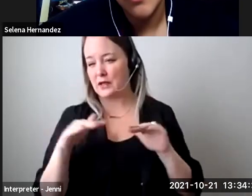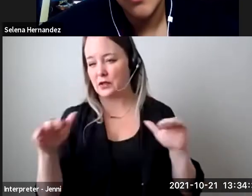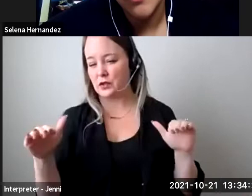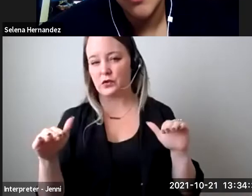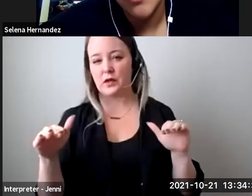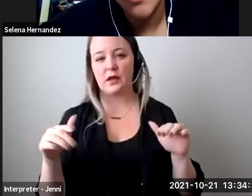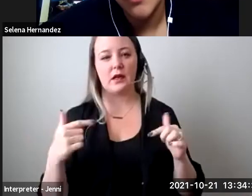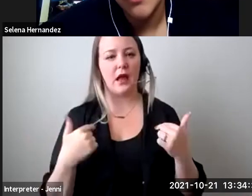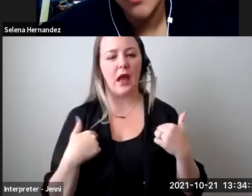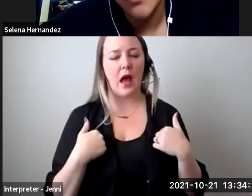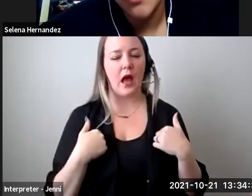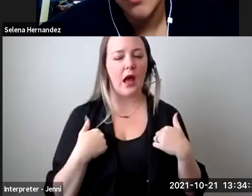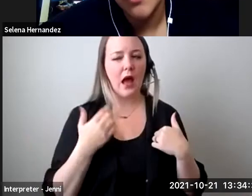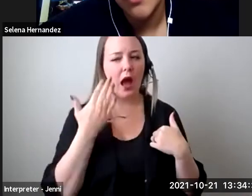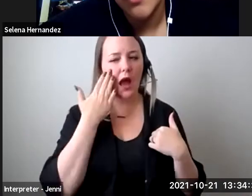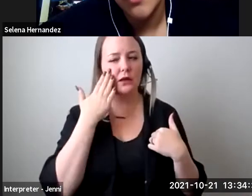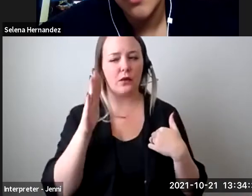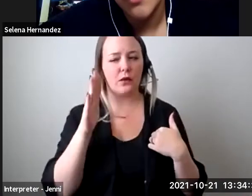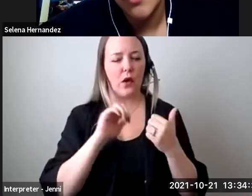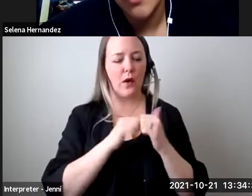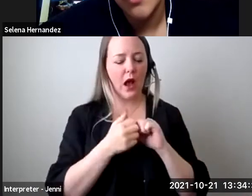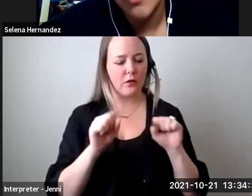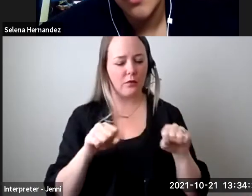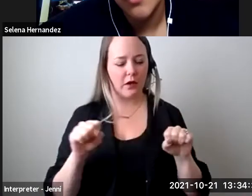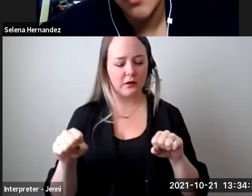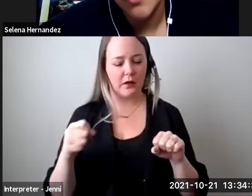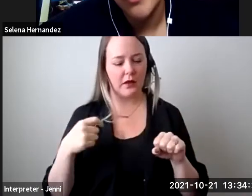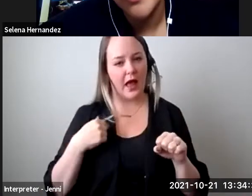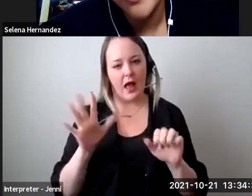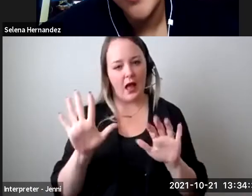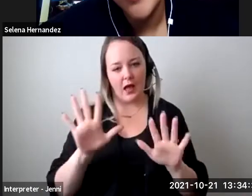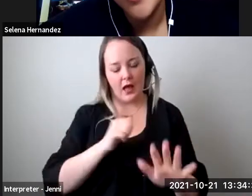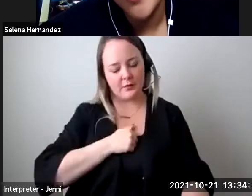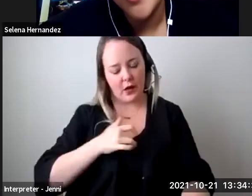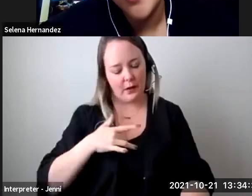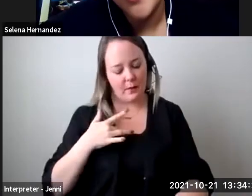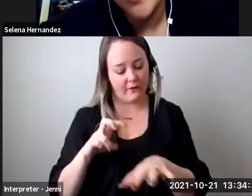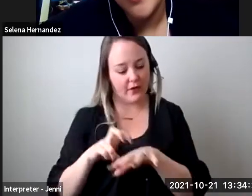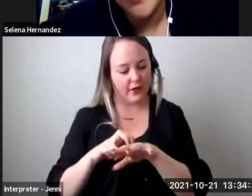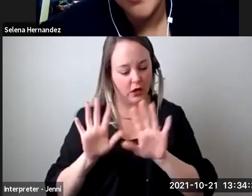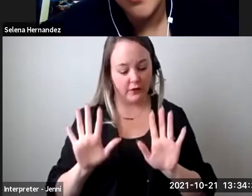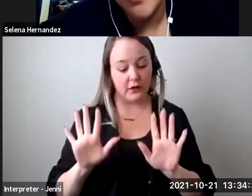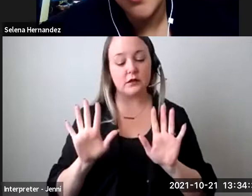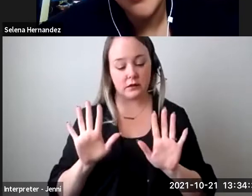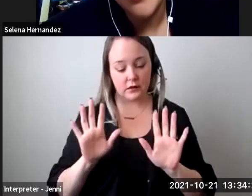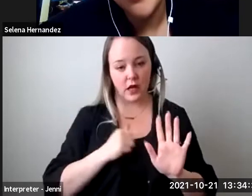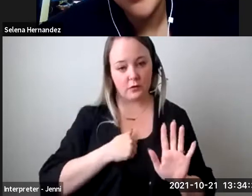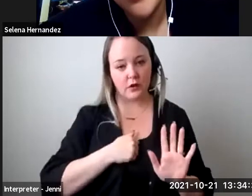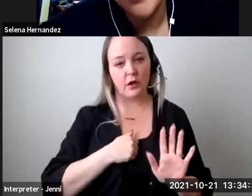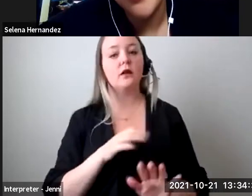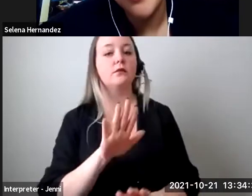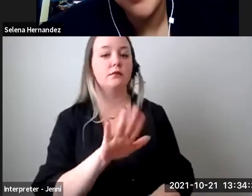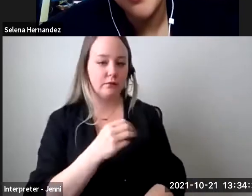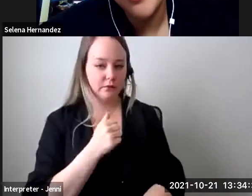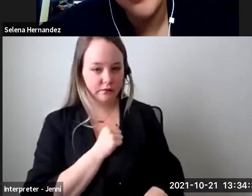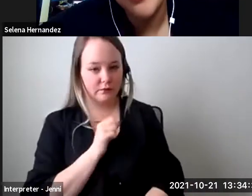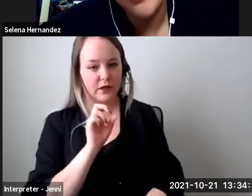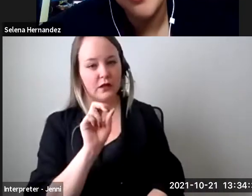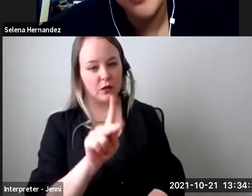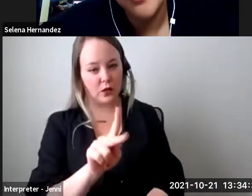Trying to find out how is that possible. I'm sorry, I am a little nervous. So just That's okay. Work You're with doing me. really well. Thank you.